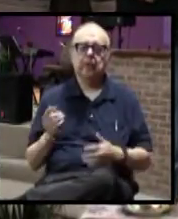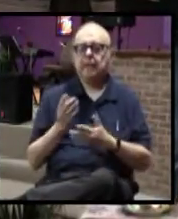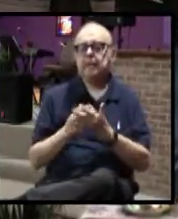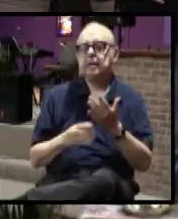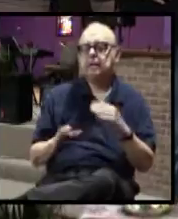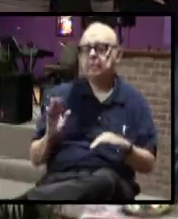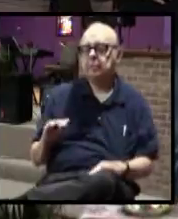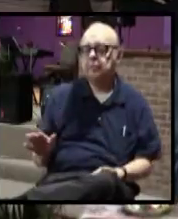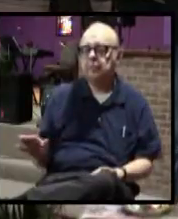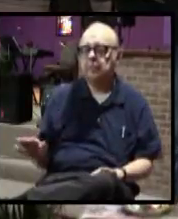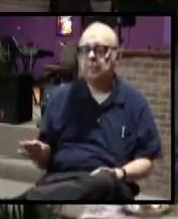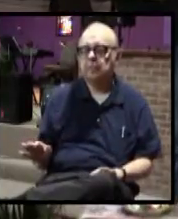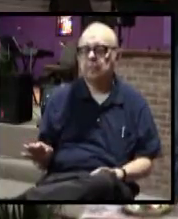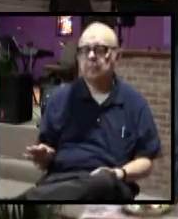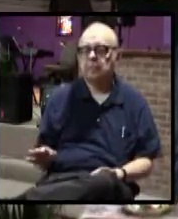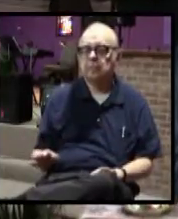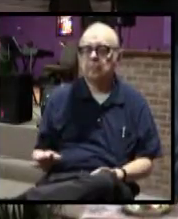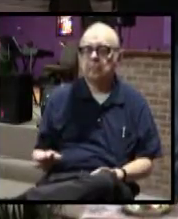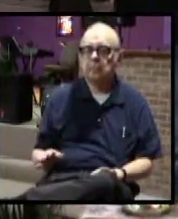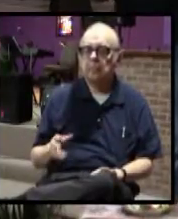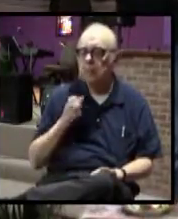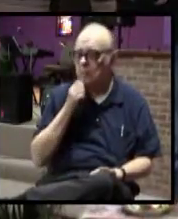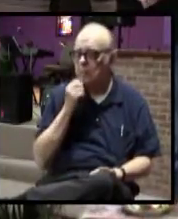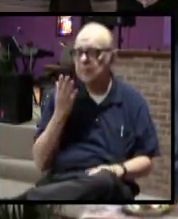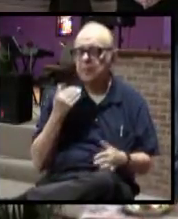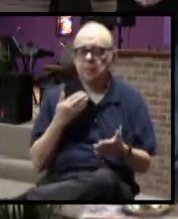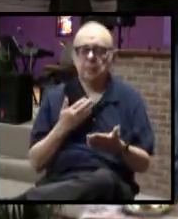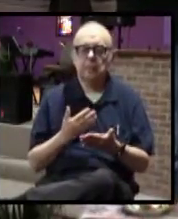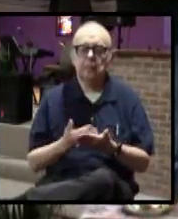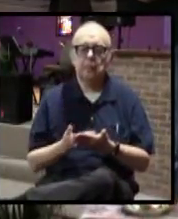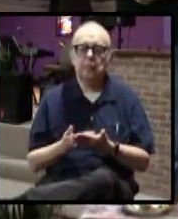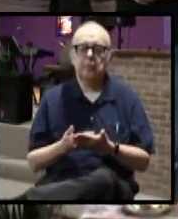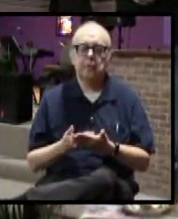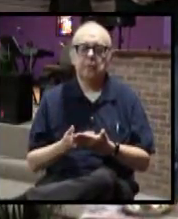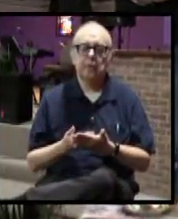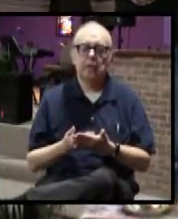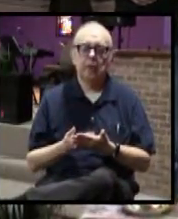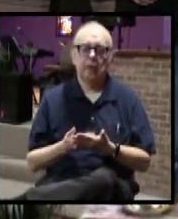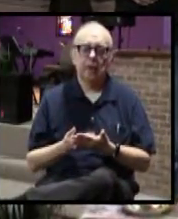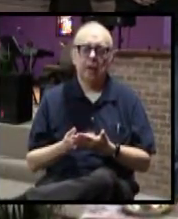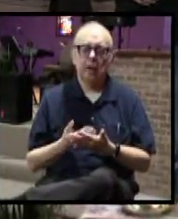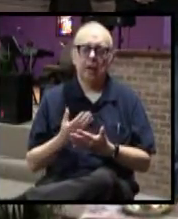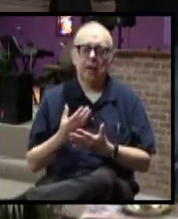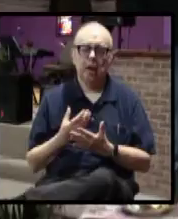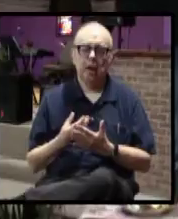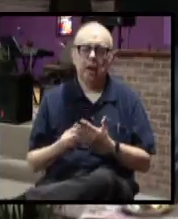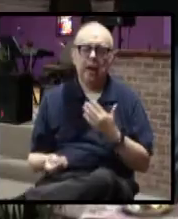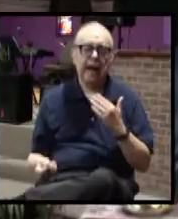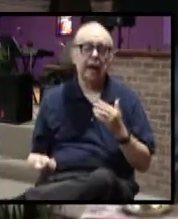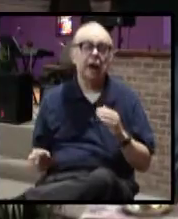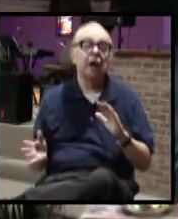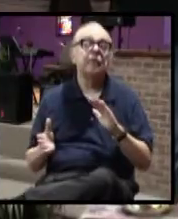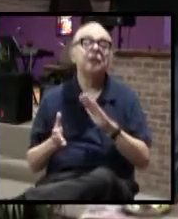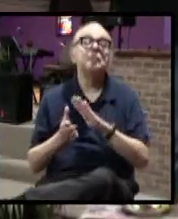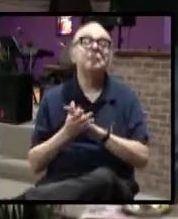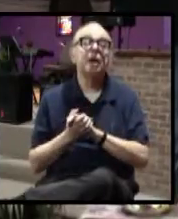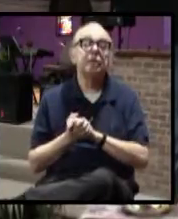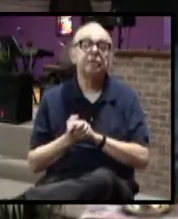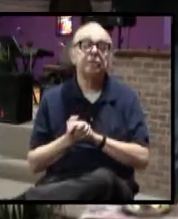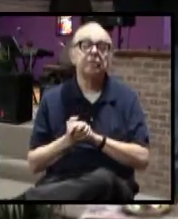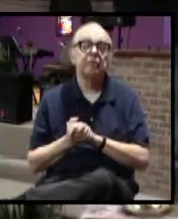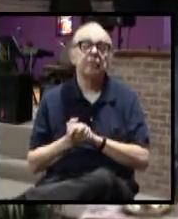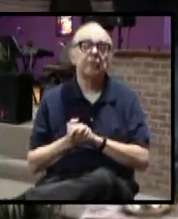there was some children who were born out of a